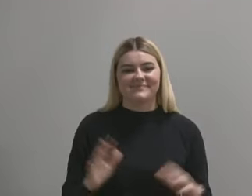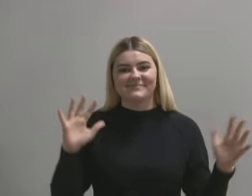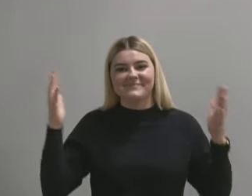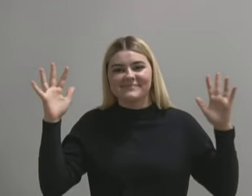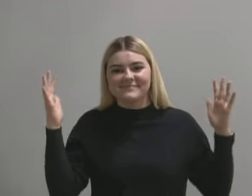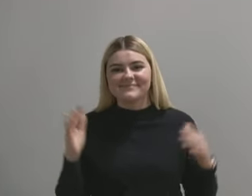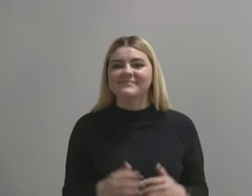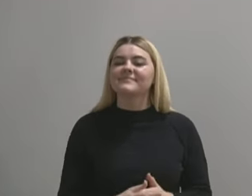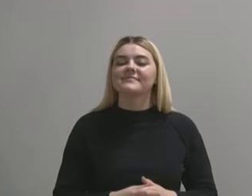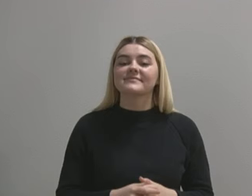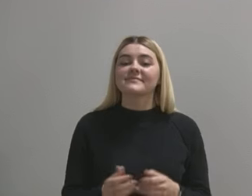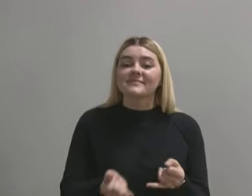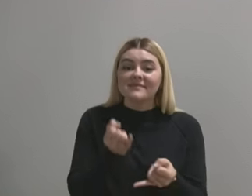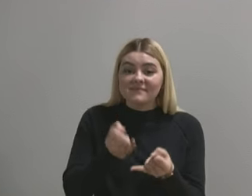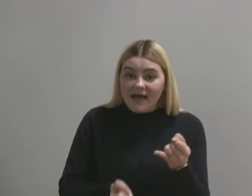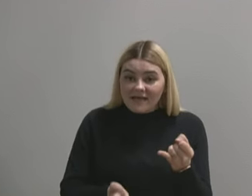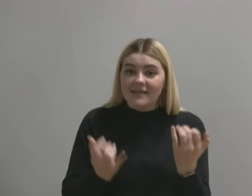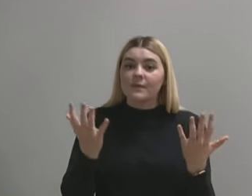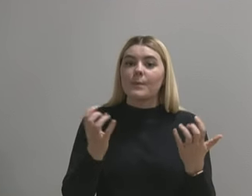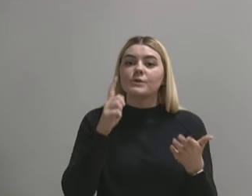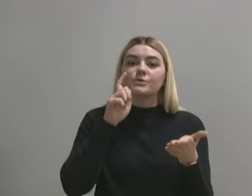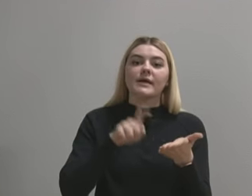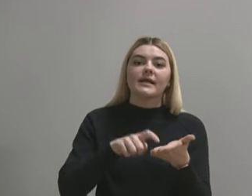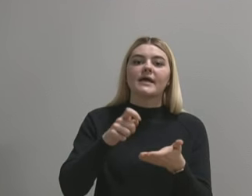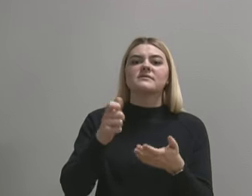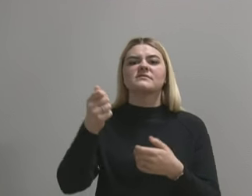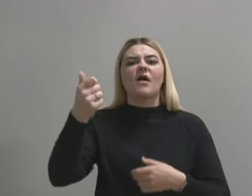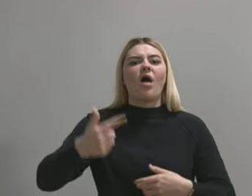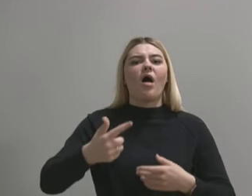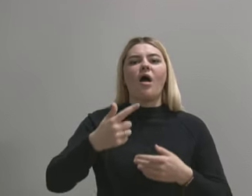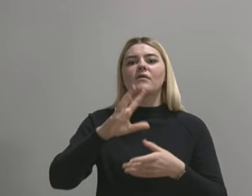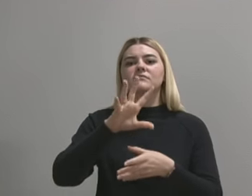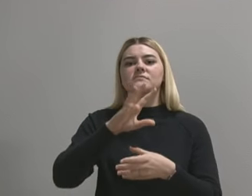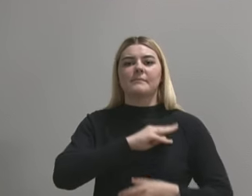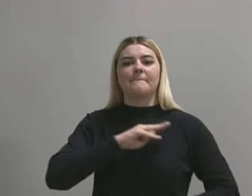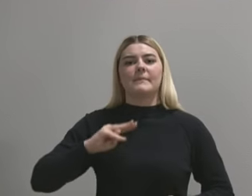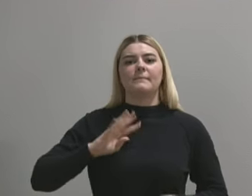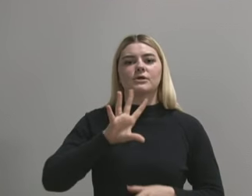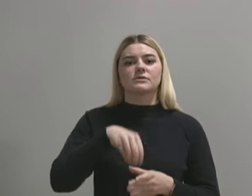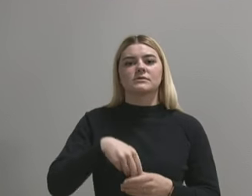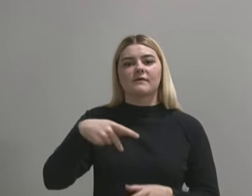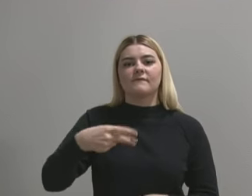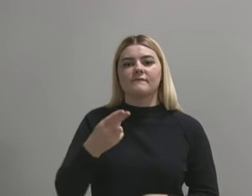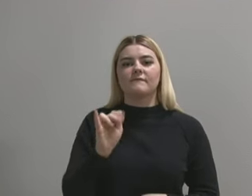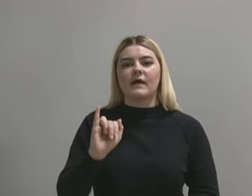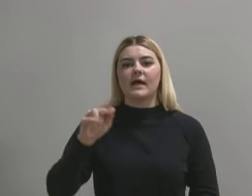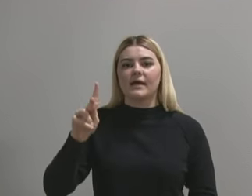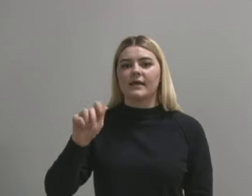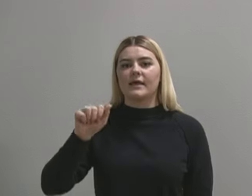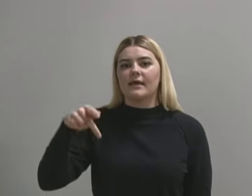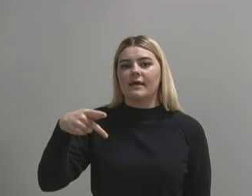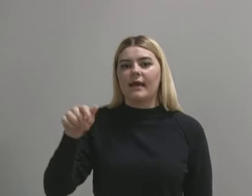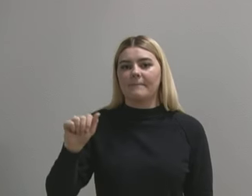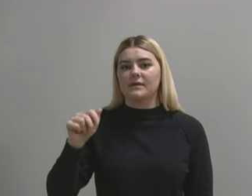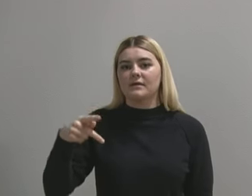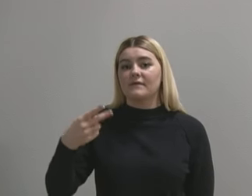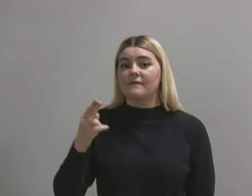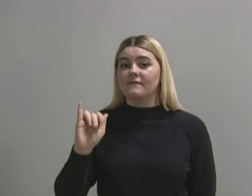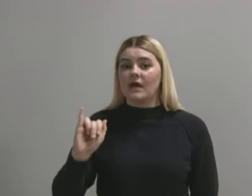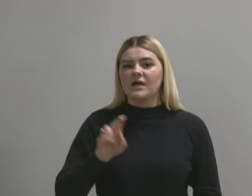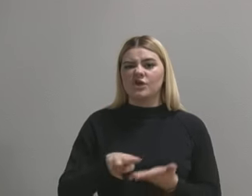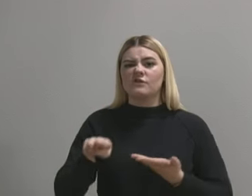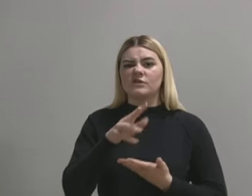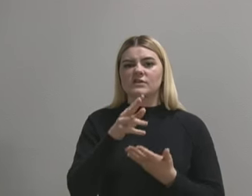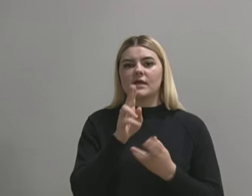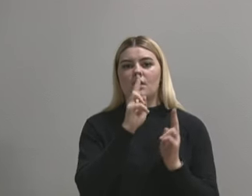And finally, we would like to recognize all members of Phi Kappa Phi, a university honor society, and Beta